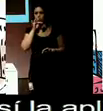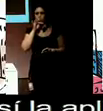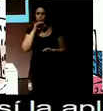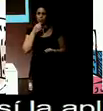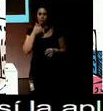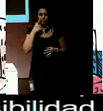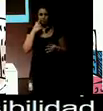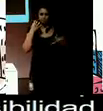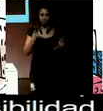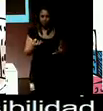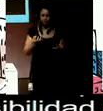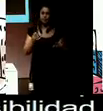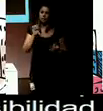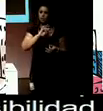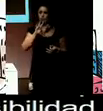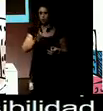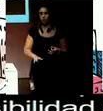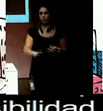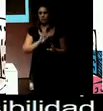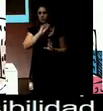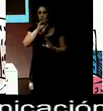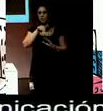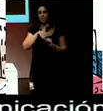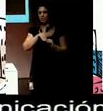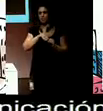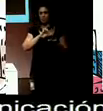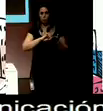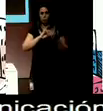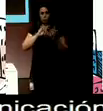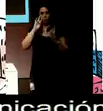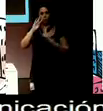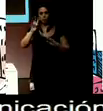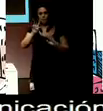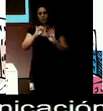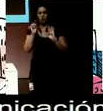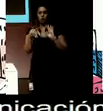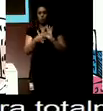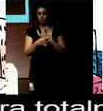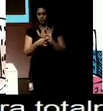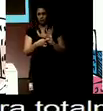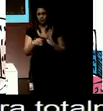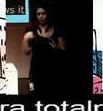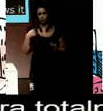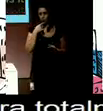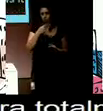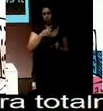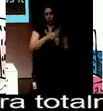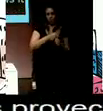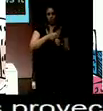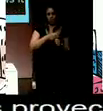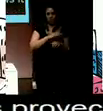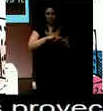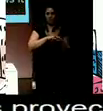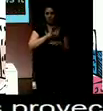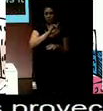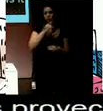not completely assumed in the global